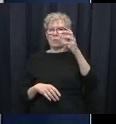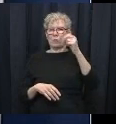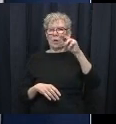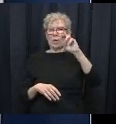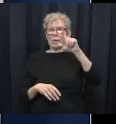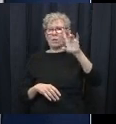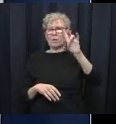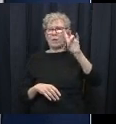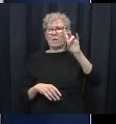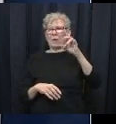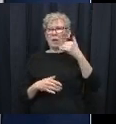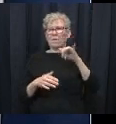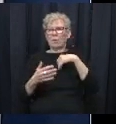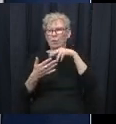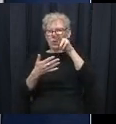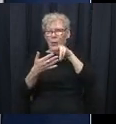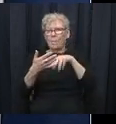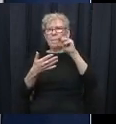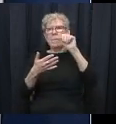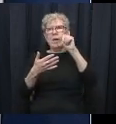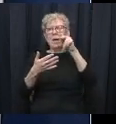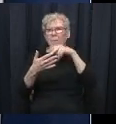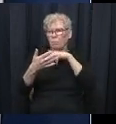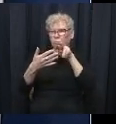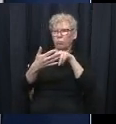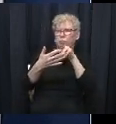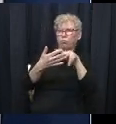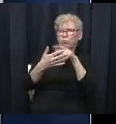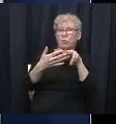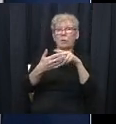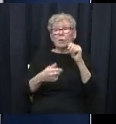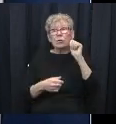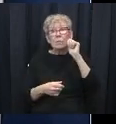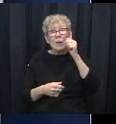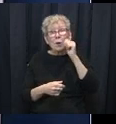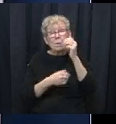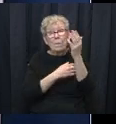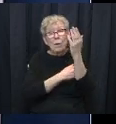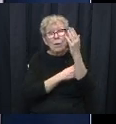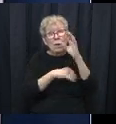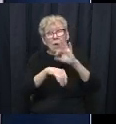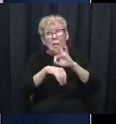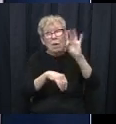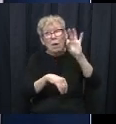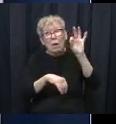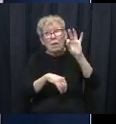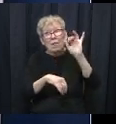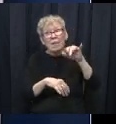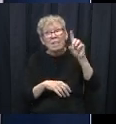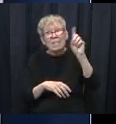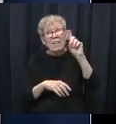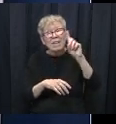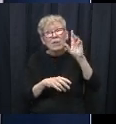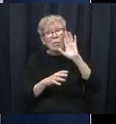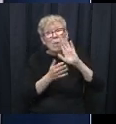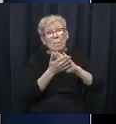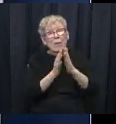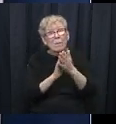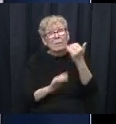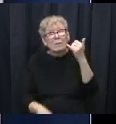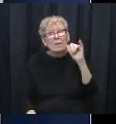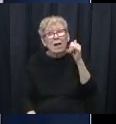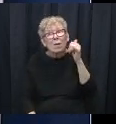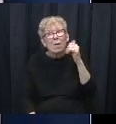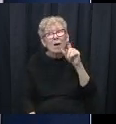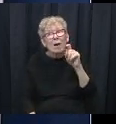yellow tomorrow at 9 a.m. Businesses there just started applying for the 5-star program. They won't be able